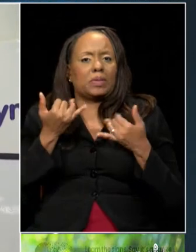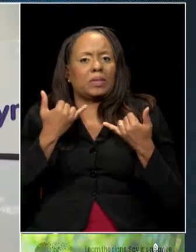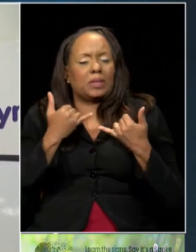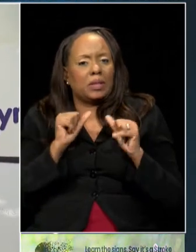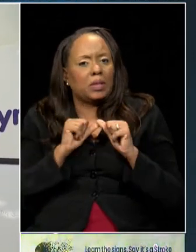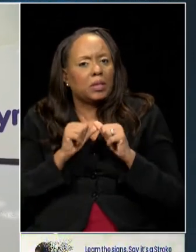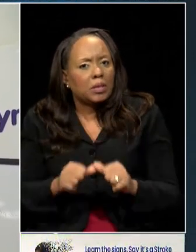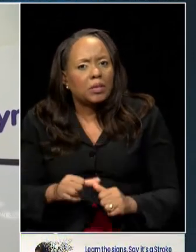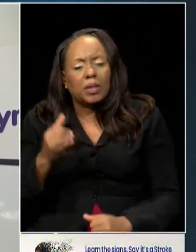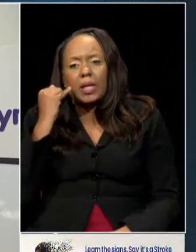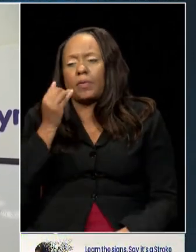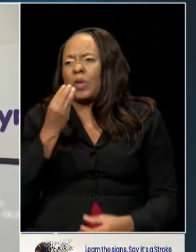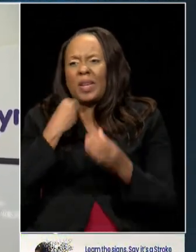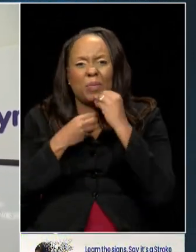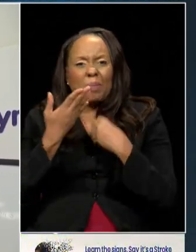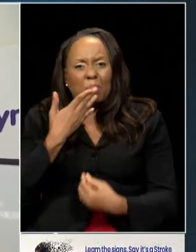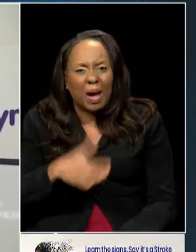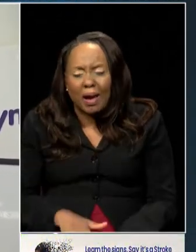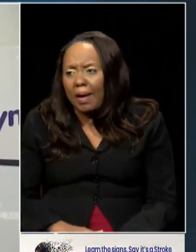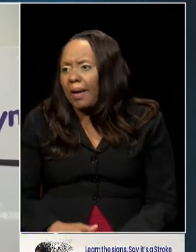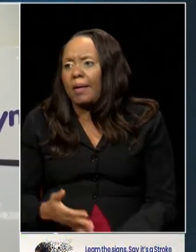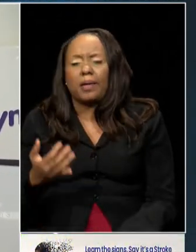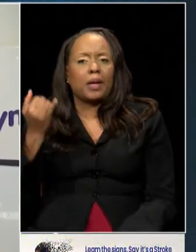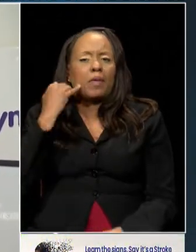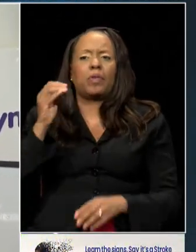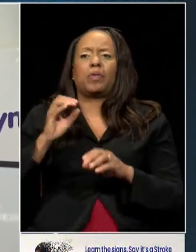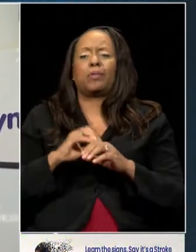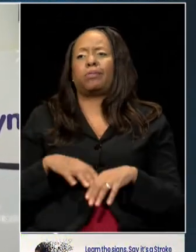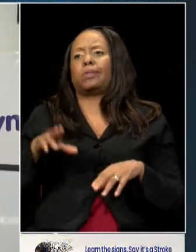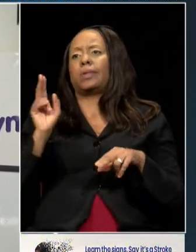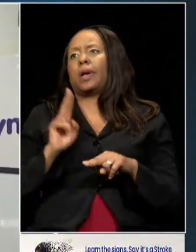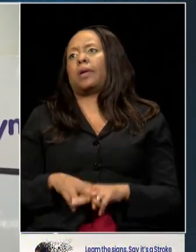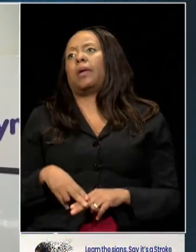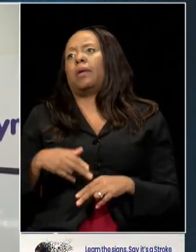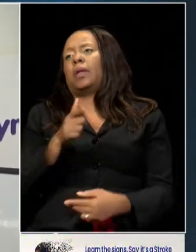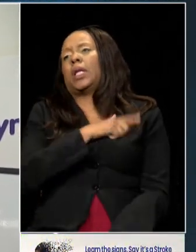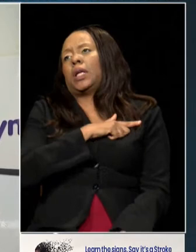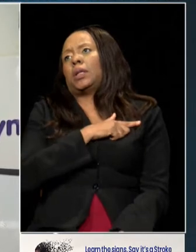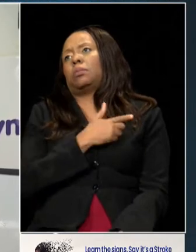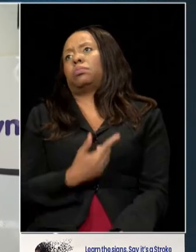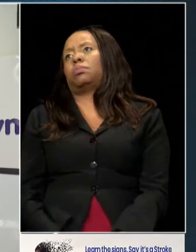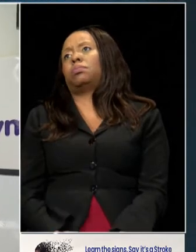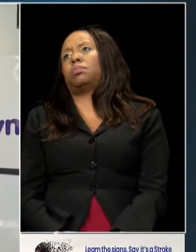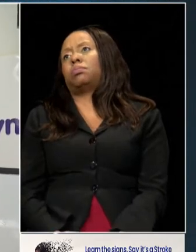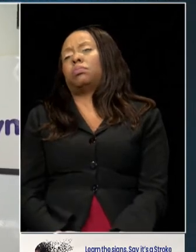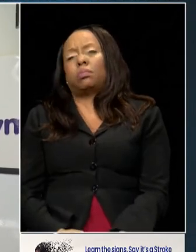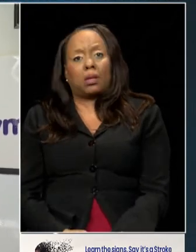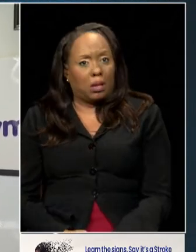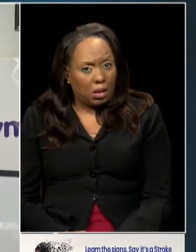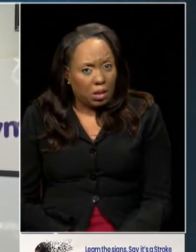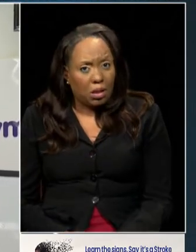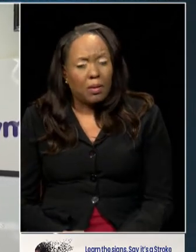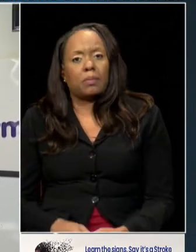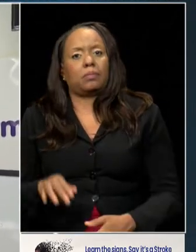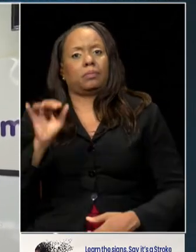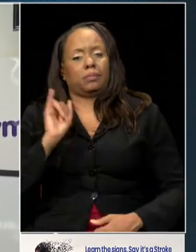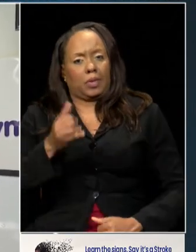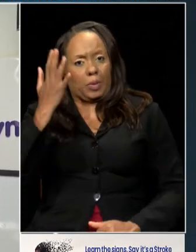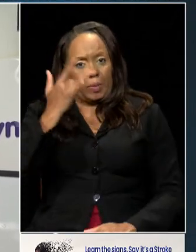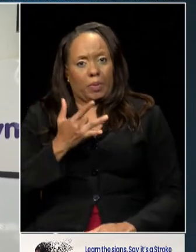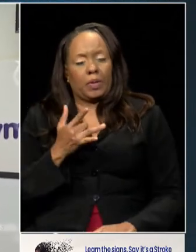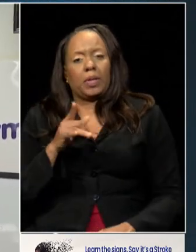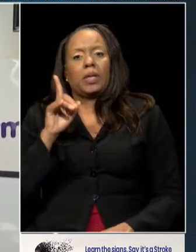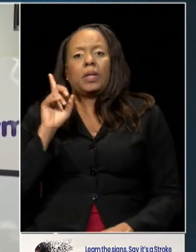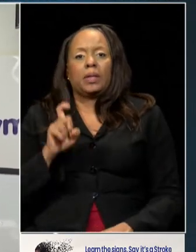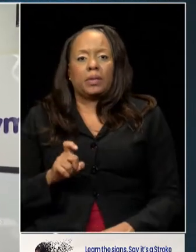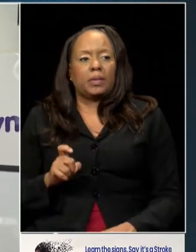patient continues to eat unhealthy, if they don't exercise, if they don't manage their blood pressure or diabetes. So that's where rehab comes